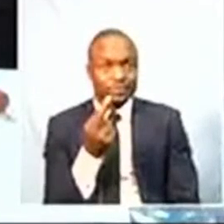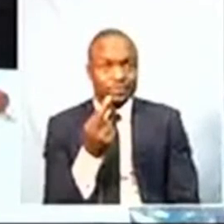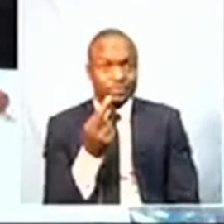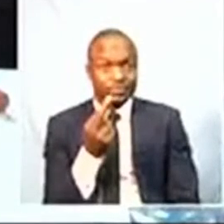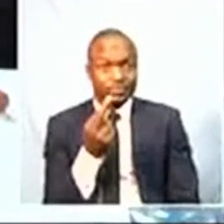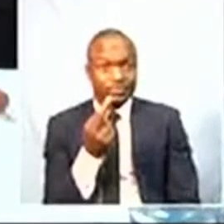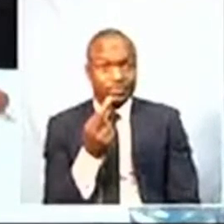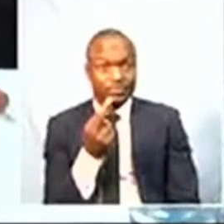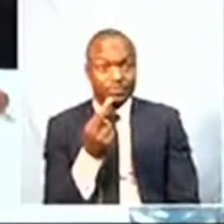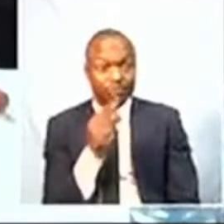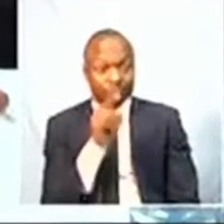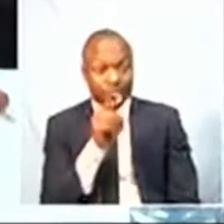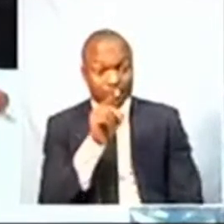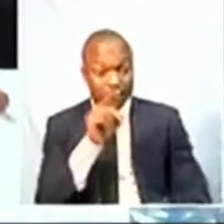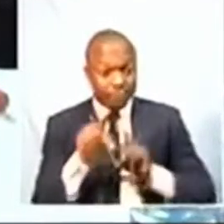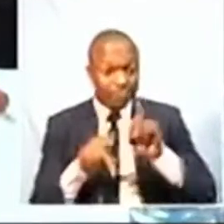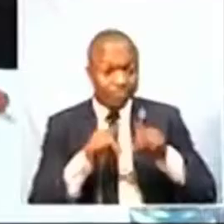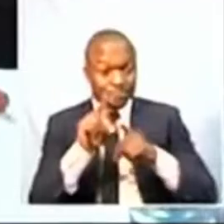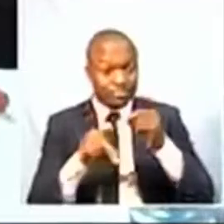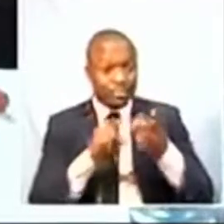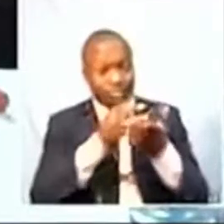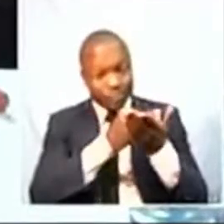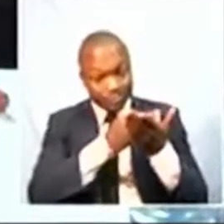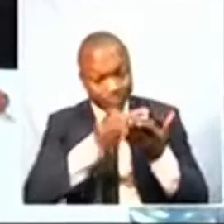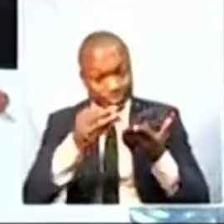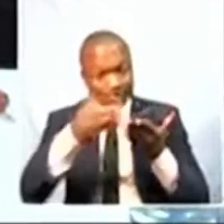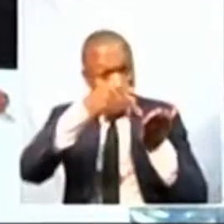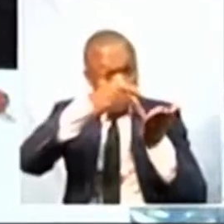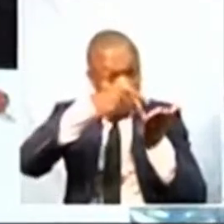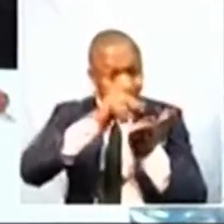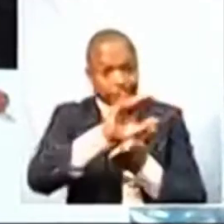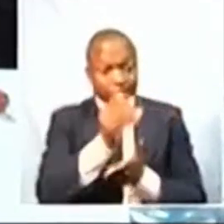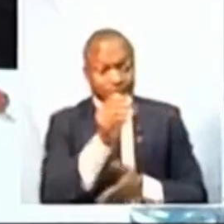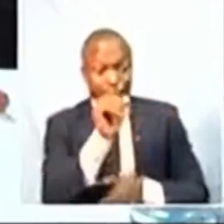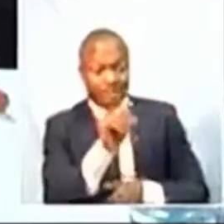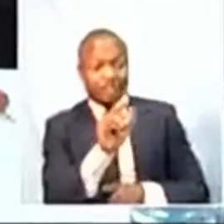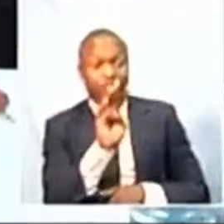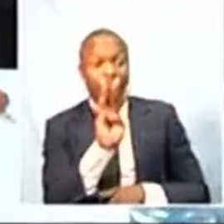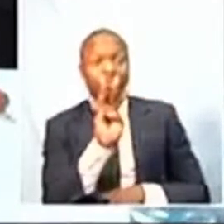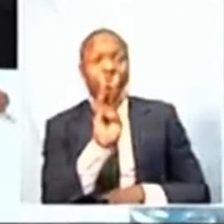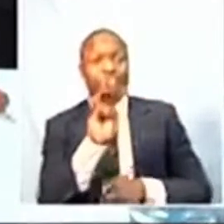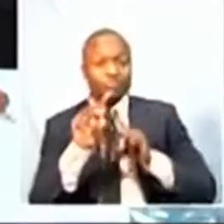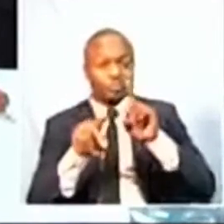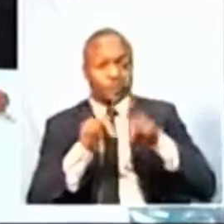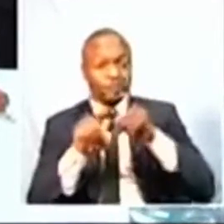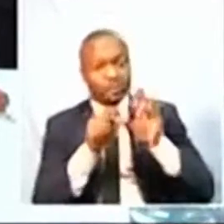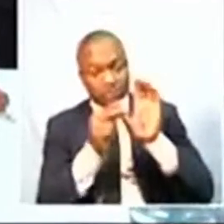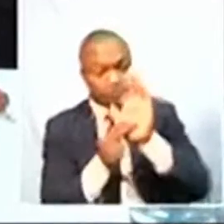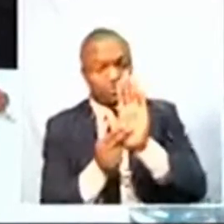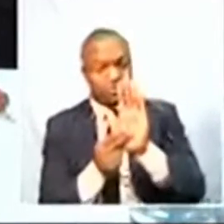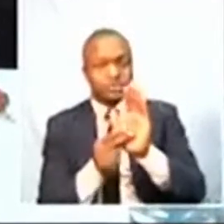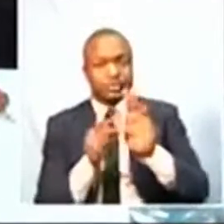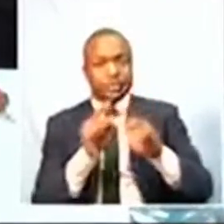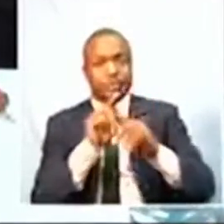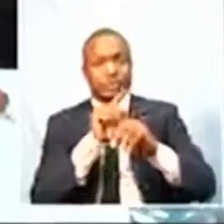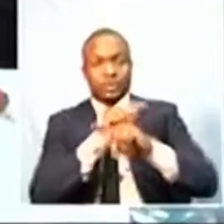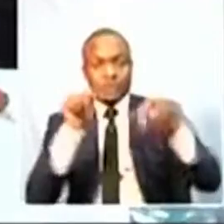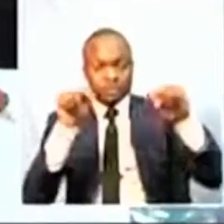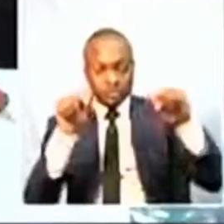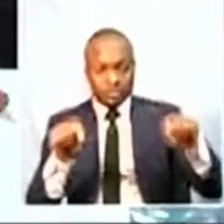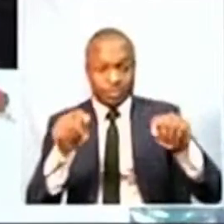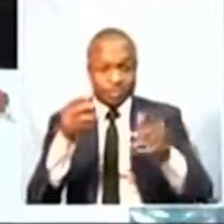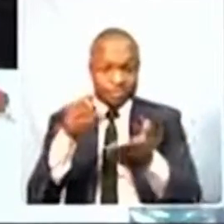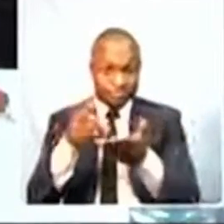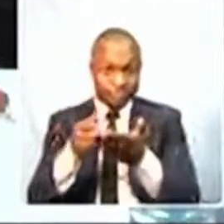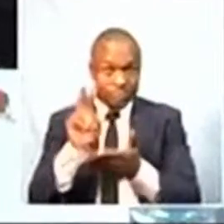from the defaulters, from the 4 defaulters that are indicated in the table there,